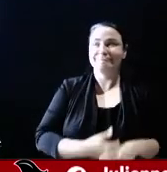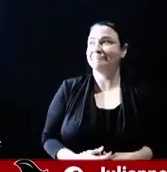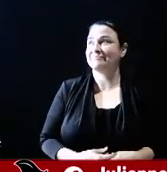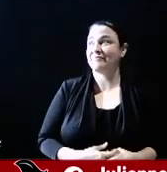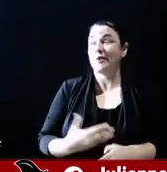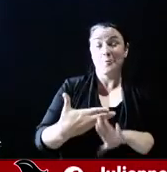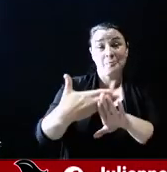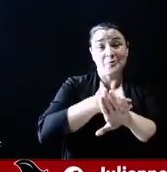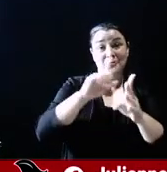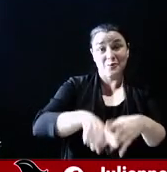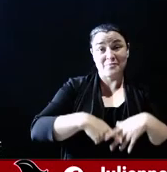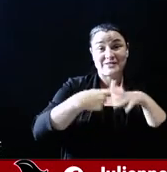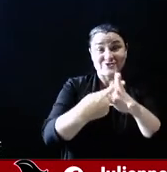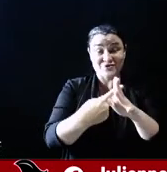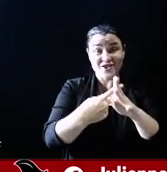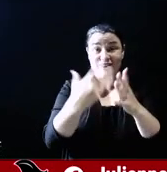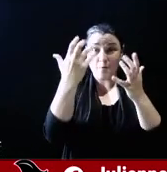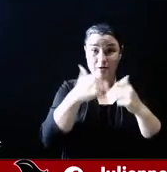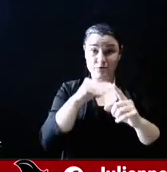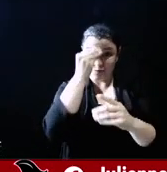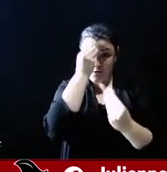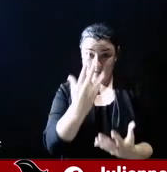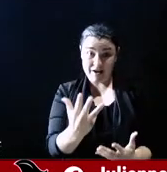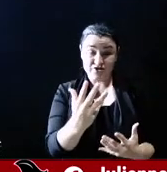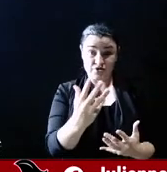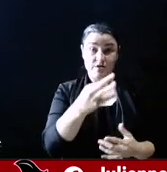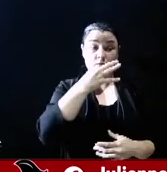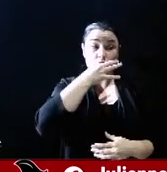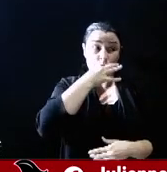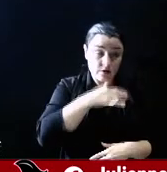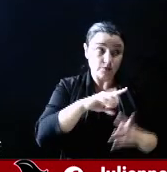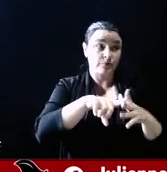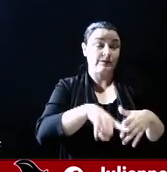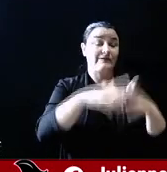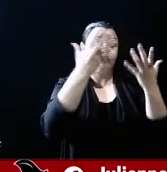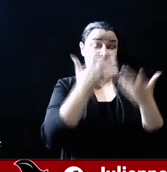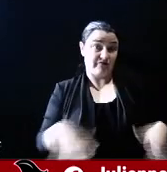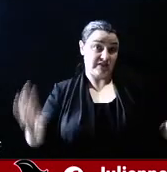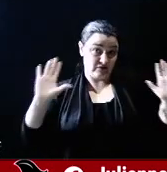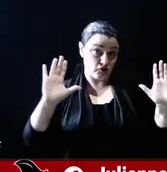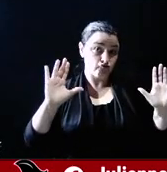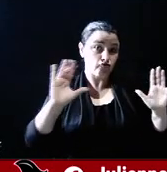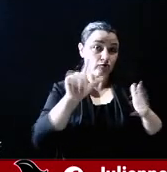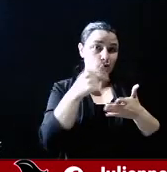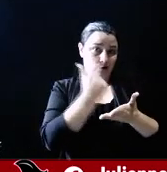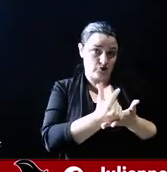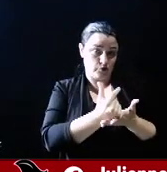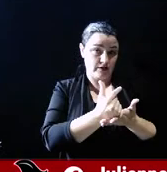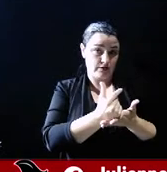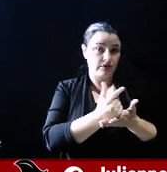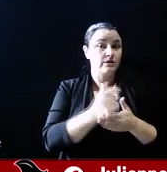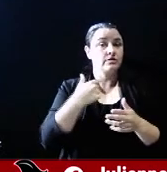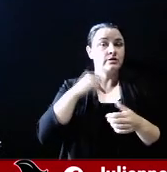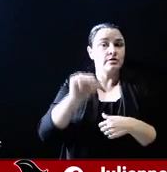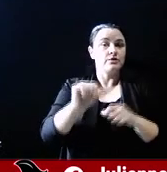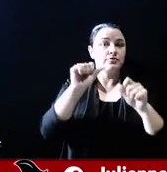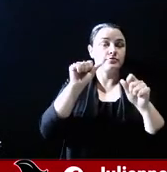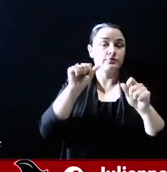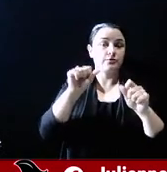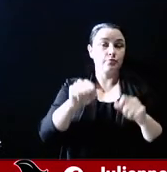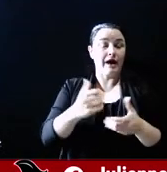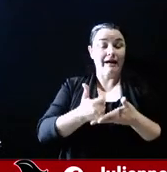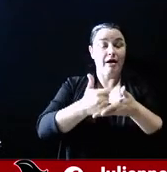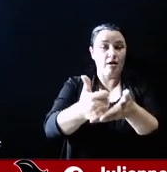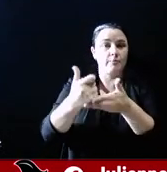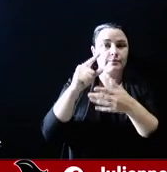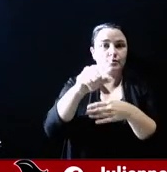Before we begin our ceremony, I'd like to remind you that once the ceremony has concluded, in order to facilitate the departure process, you can meet